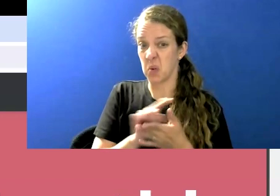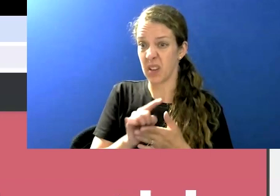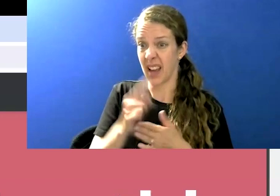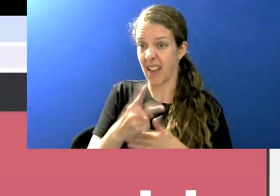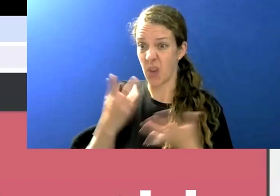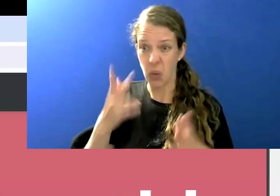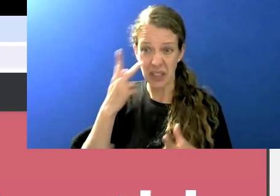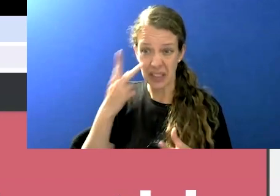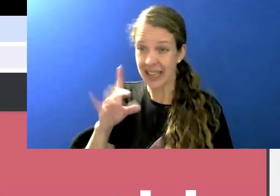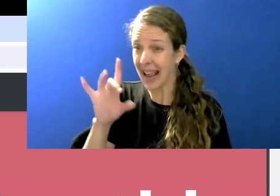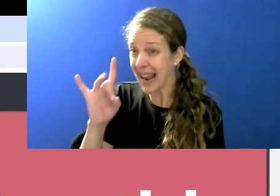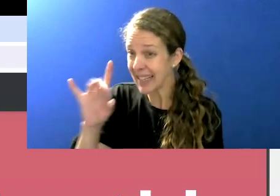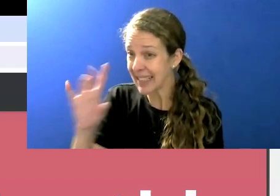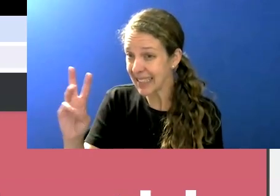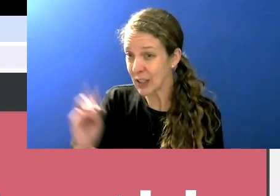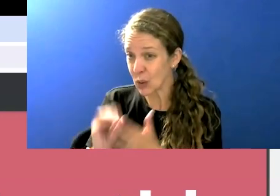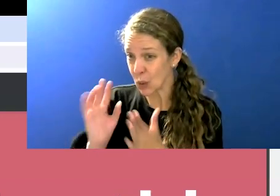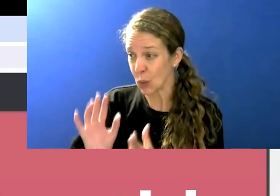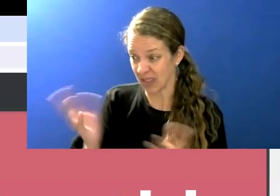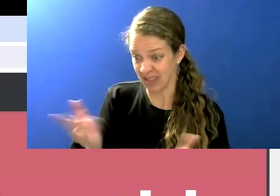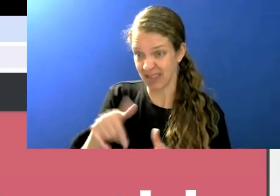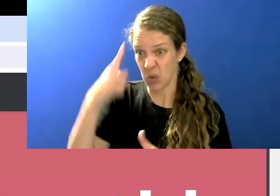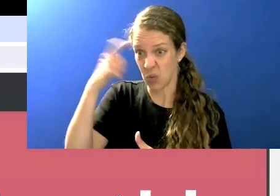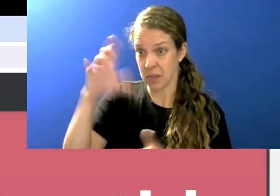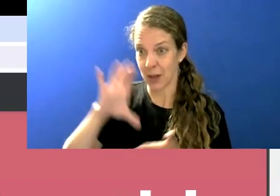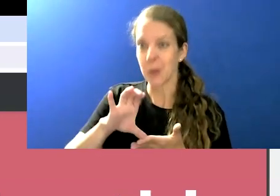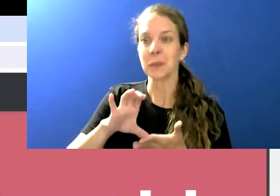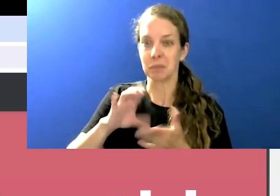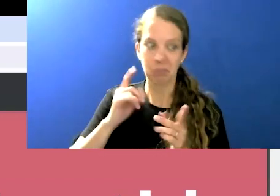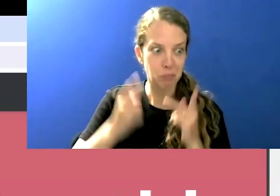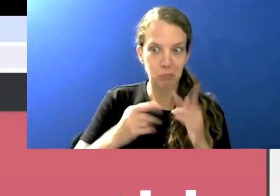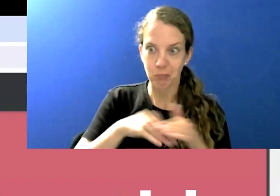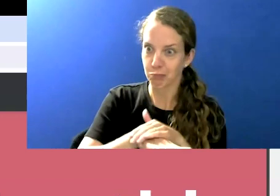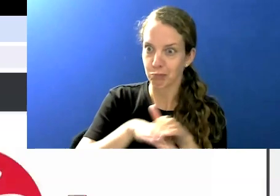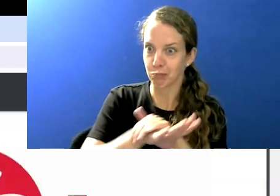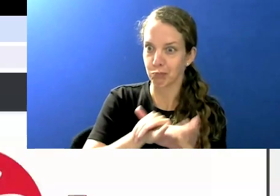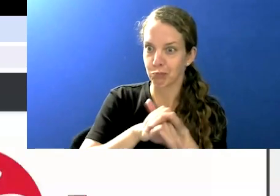seen 86 students at the Dream Center, okay?